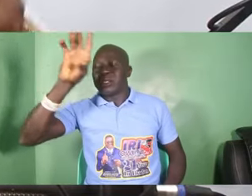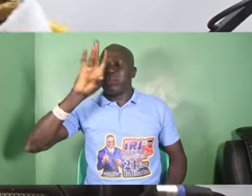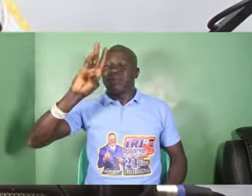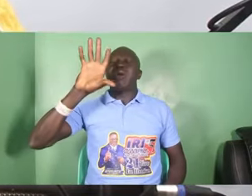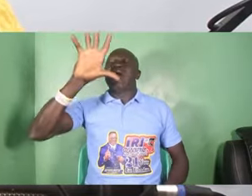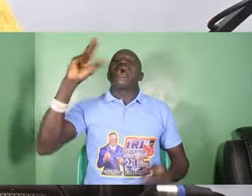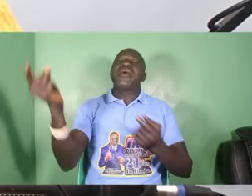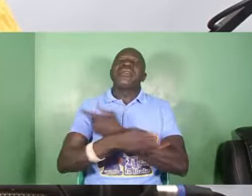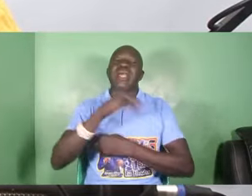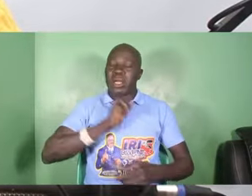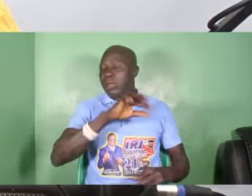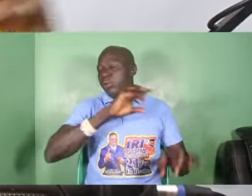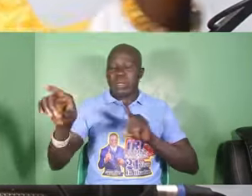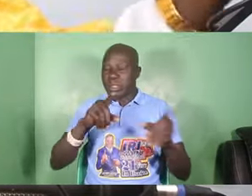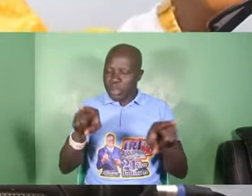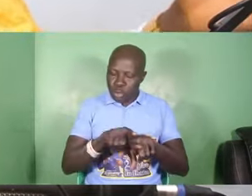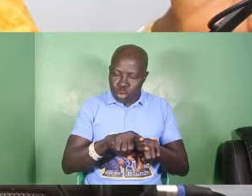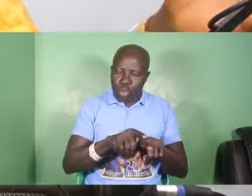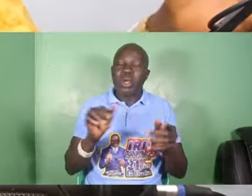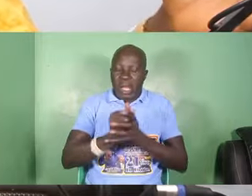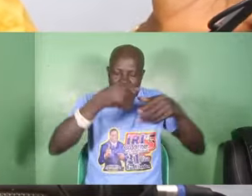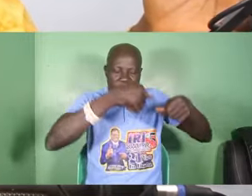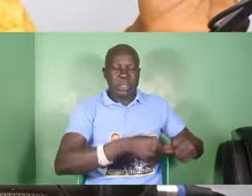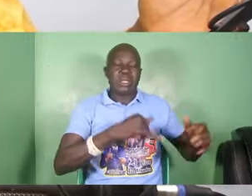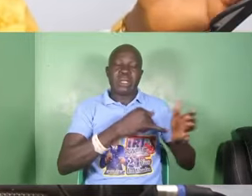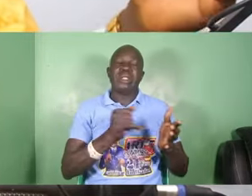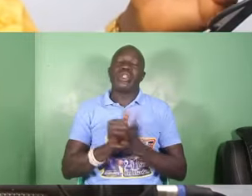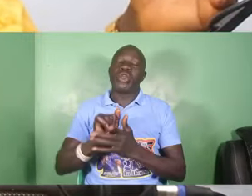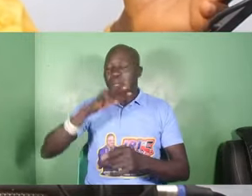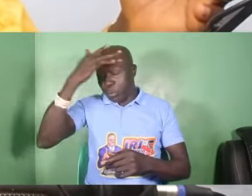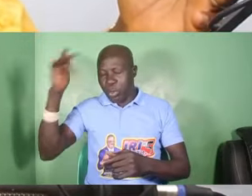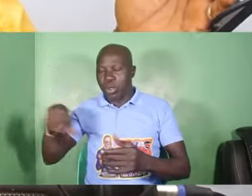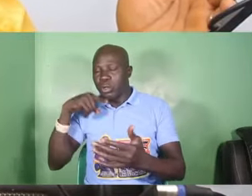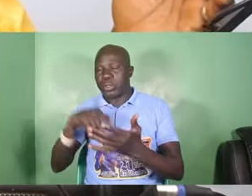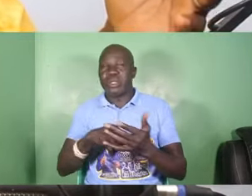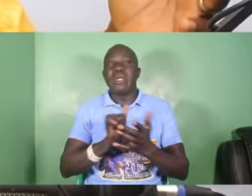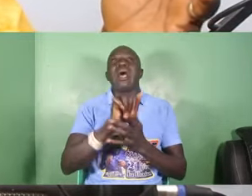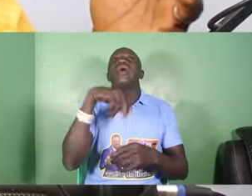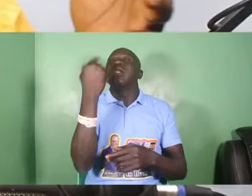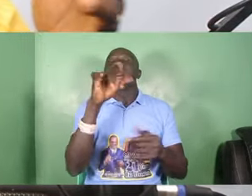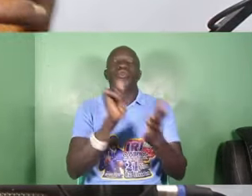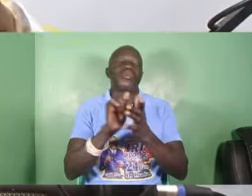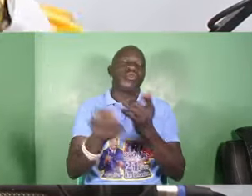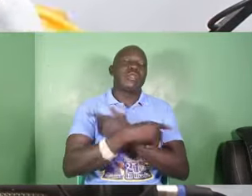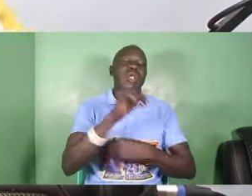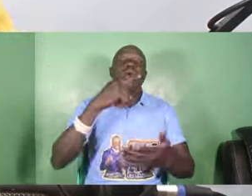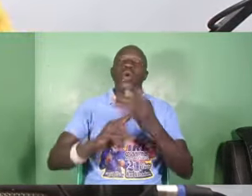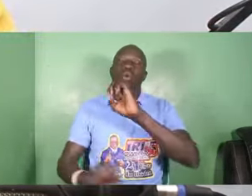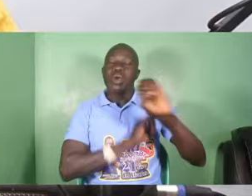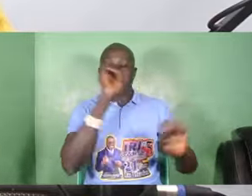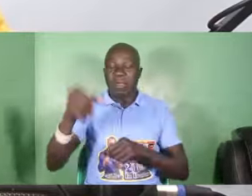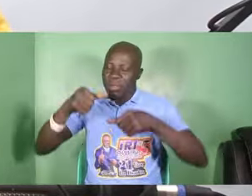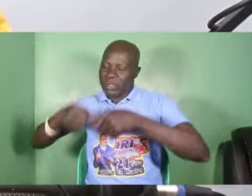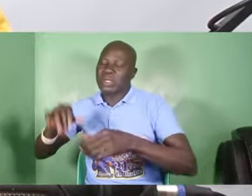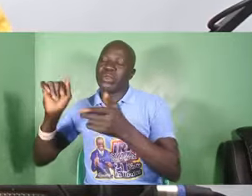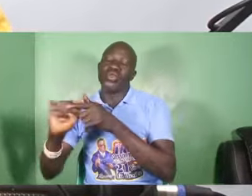365 days. And then by year. And we did so. Only as said it here. We set it up. Do you know? Because of this. So for I said to your life. Did you want your